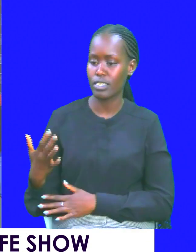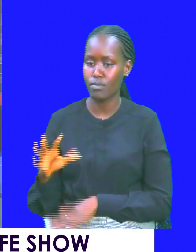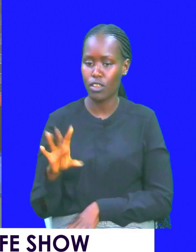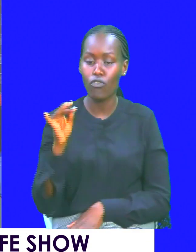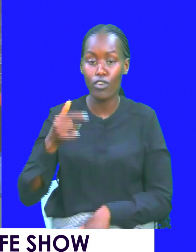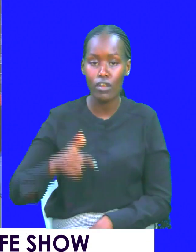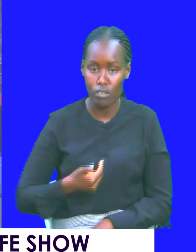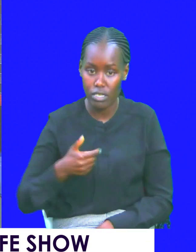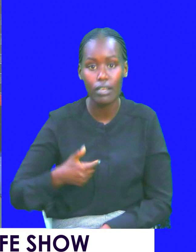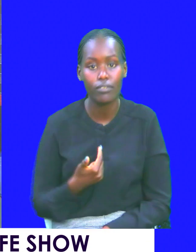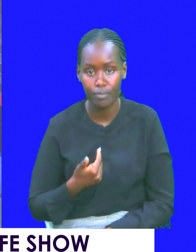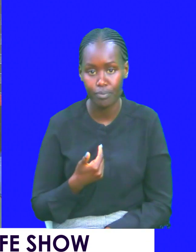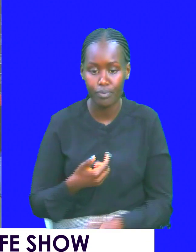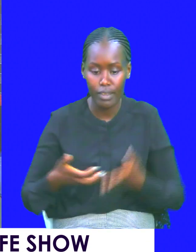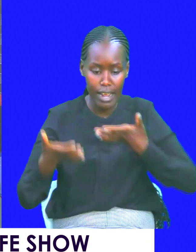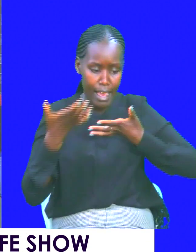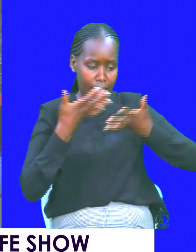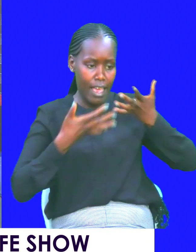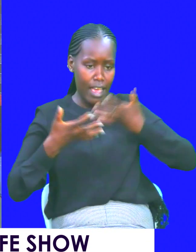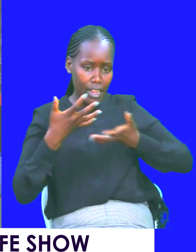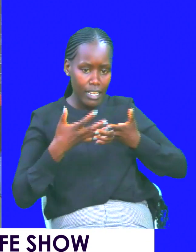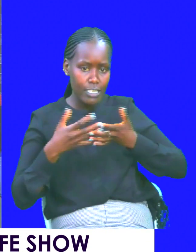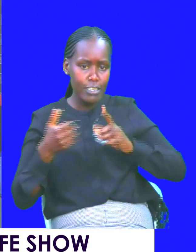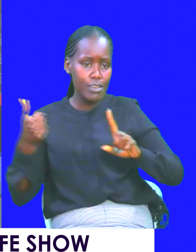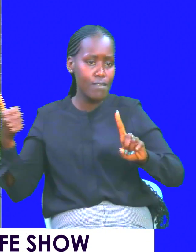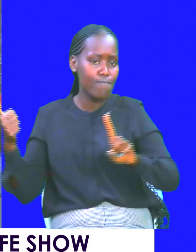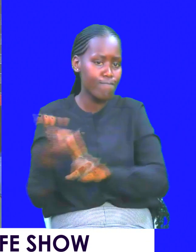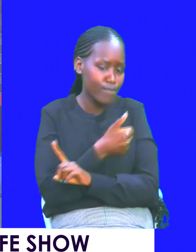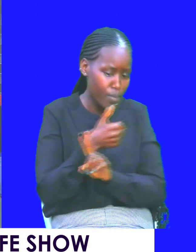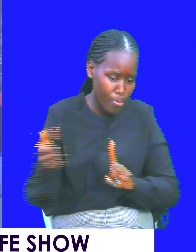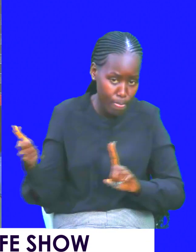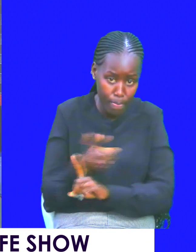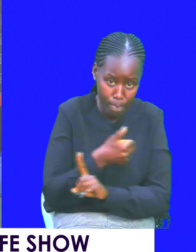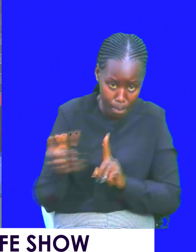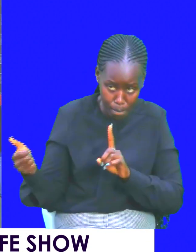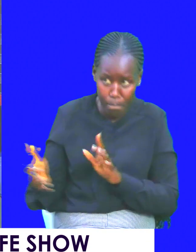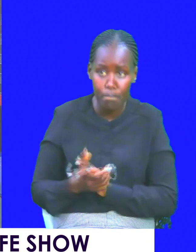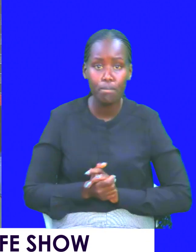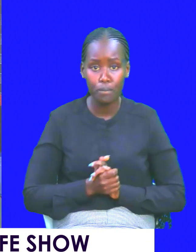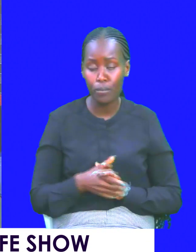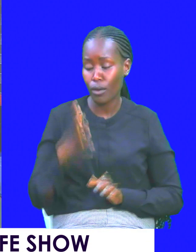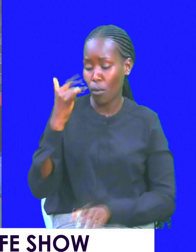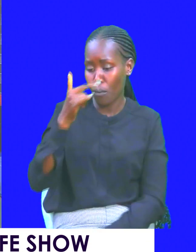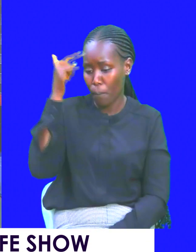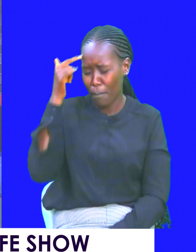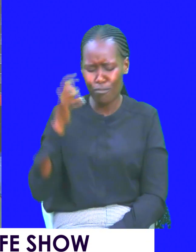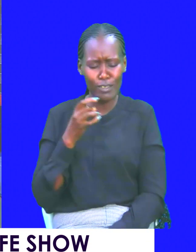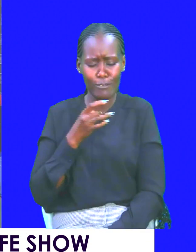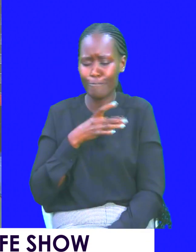yourself engaging in domestic violence. Yeah. Because you're so